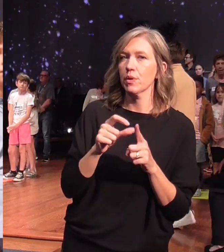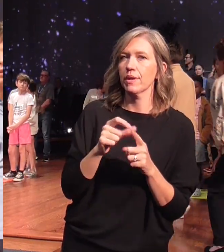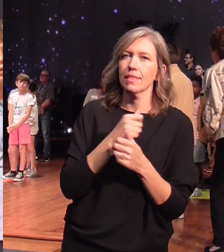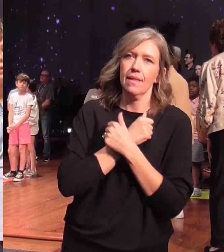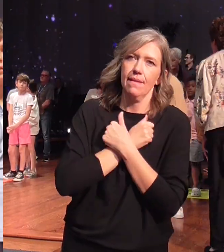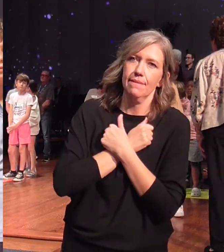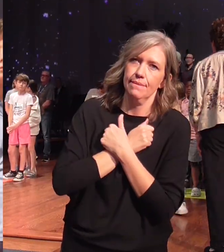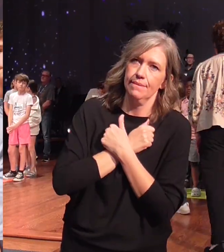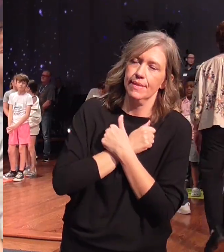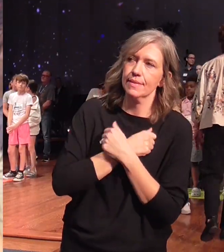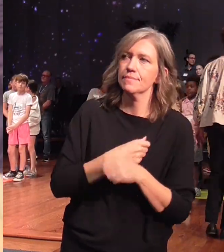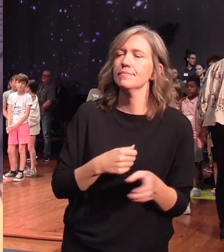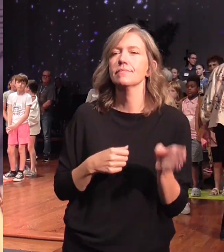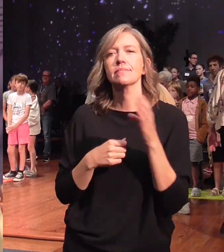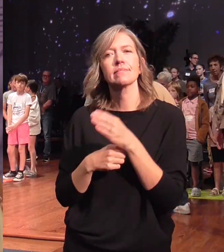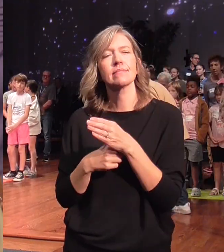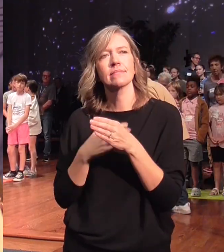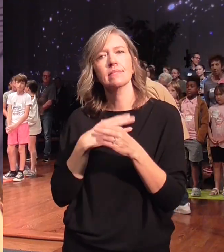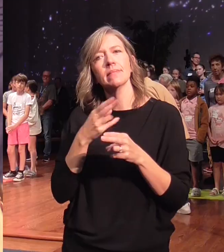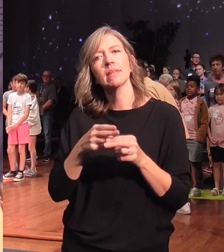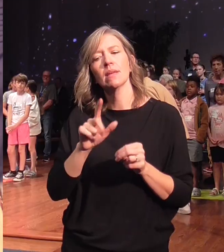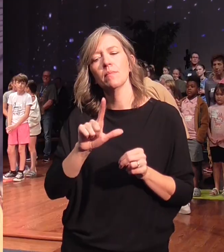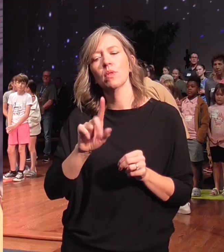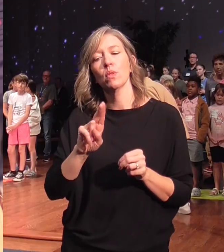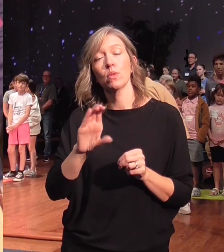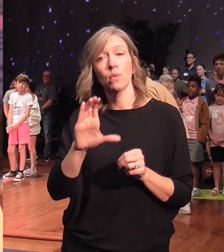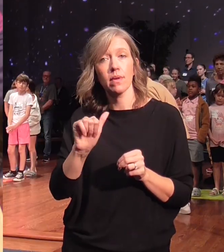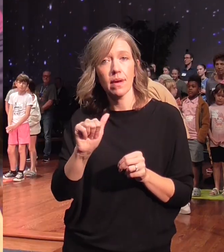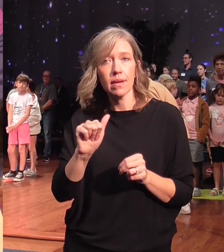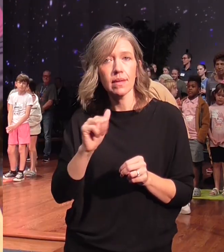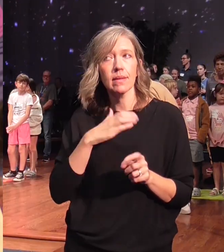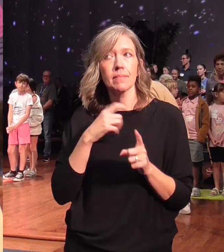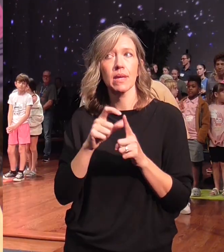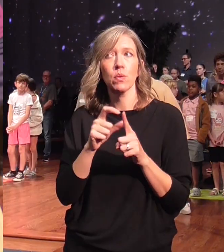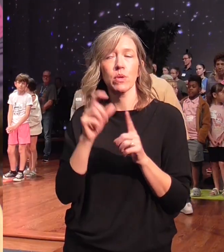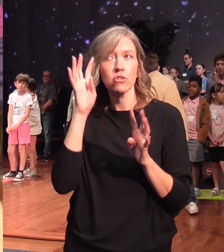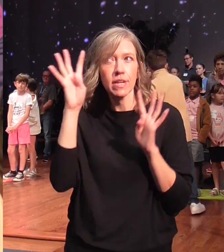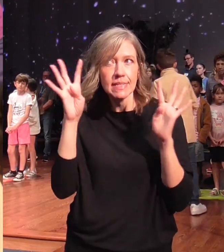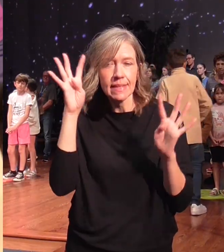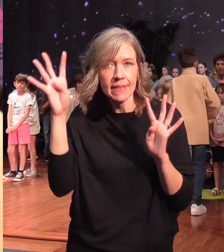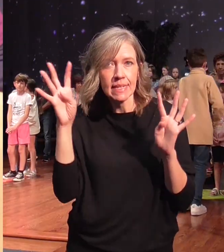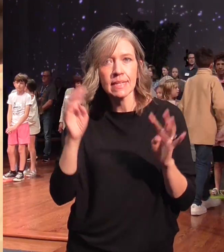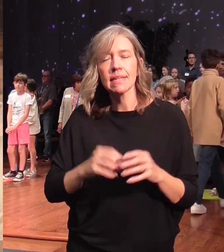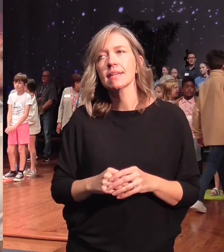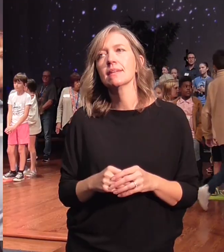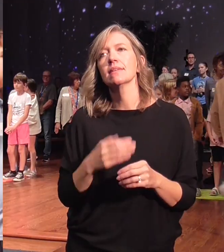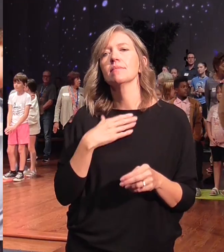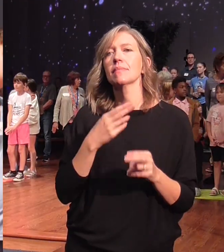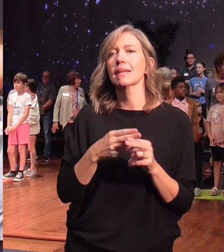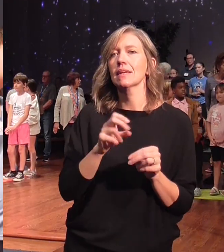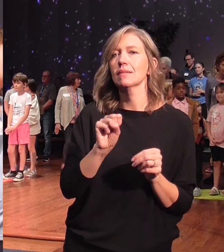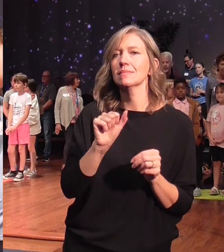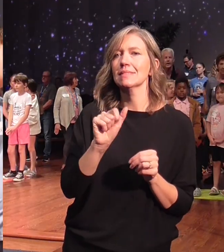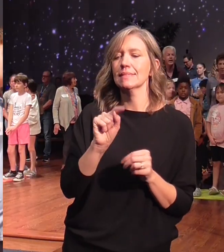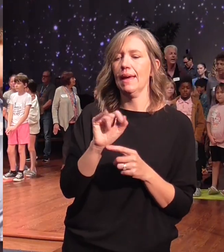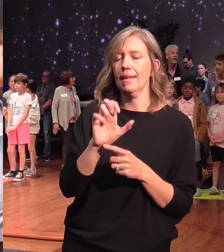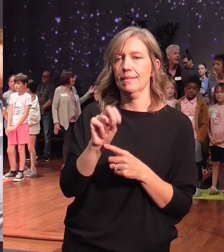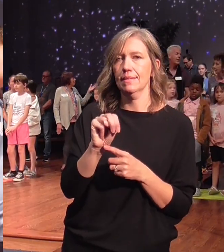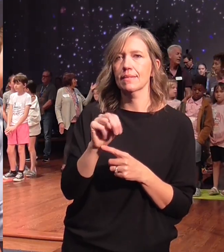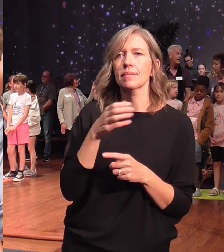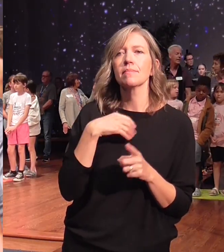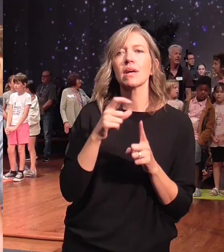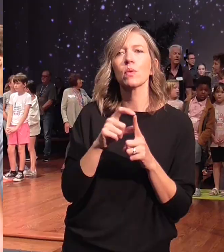is love. My name is Luca, and my power word is creativity. My name is Sutton, and my